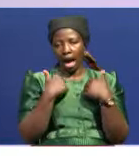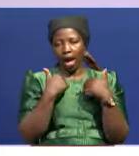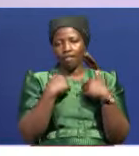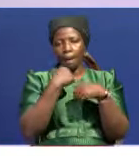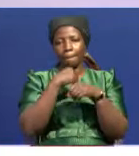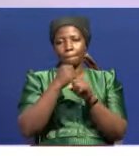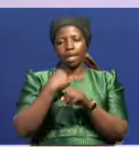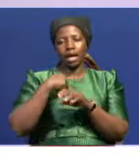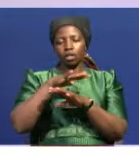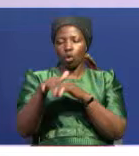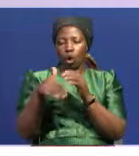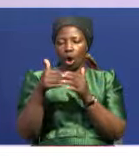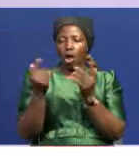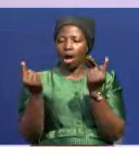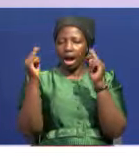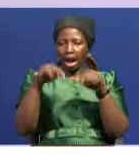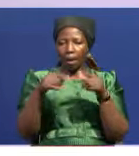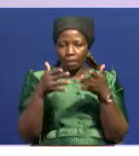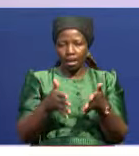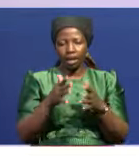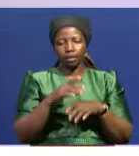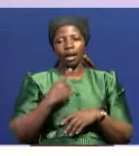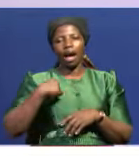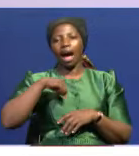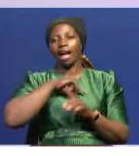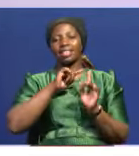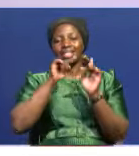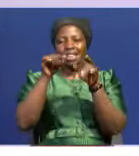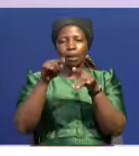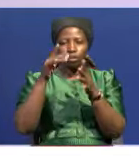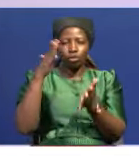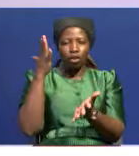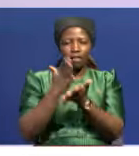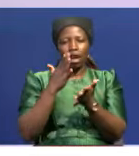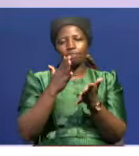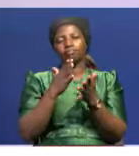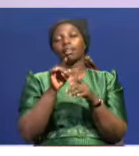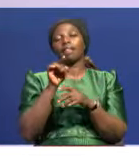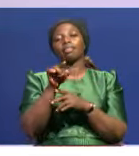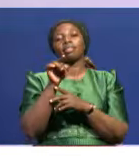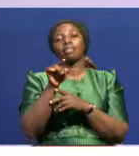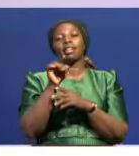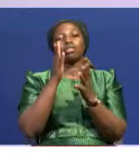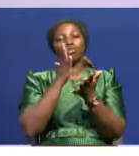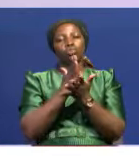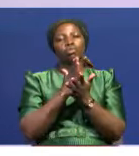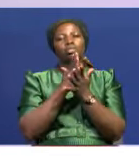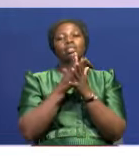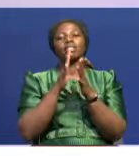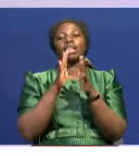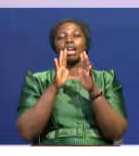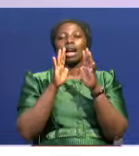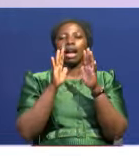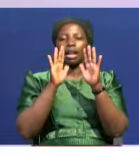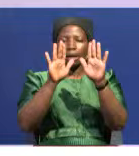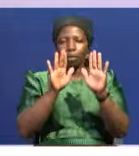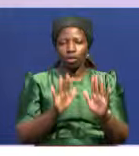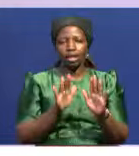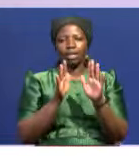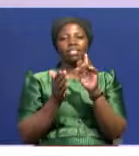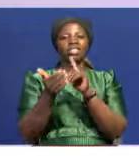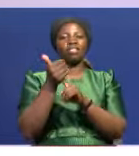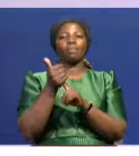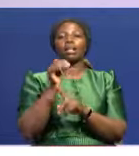today. We have come to affirm that this is a significant milestone.